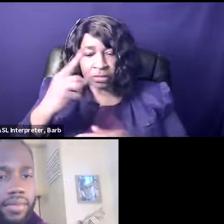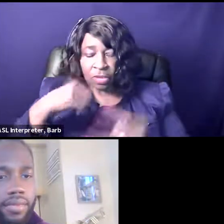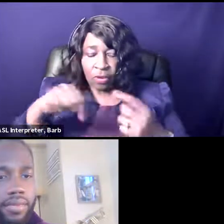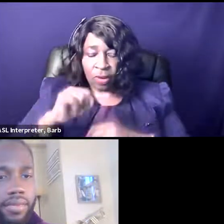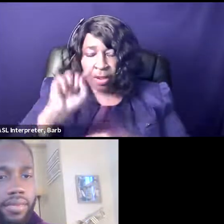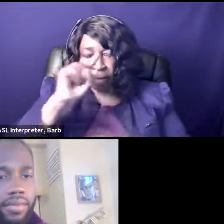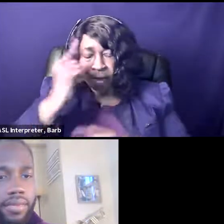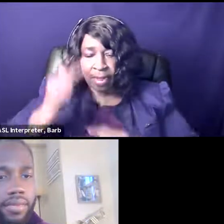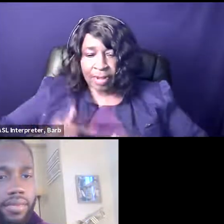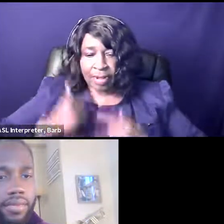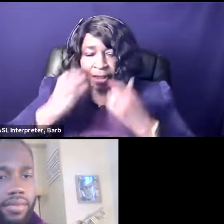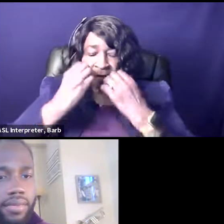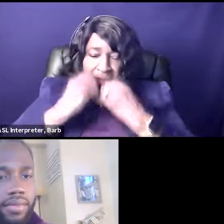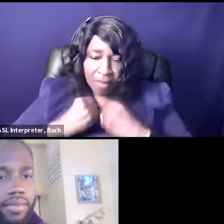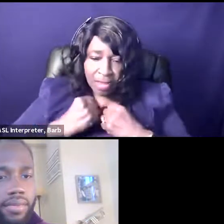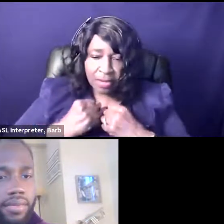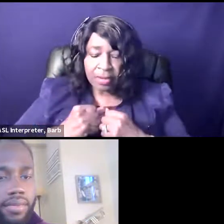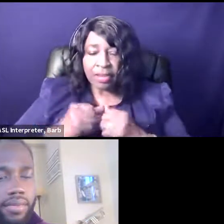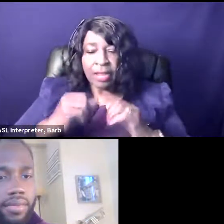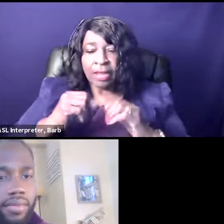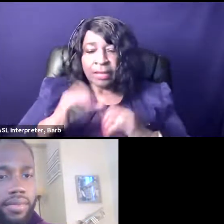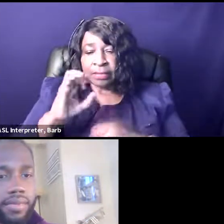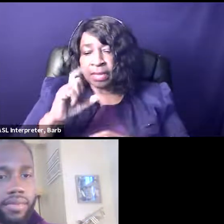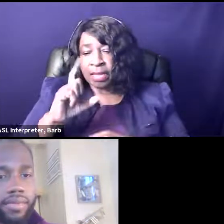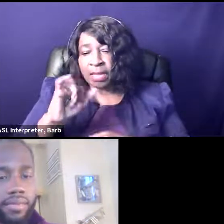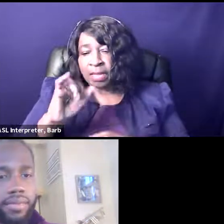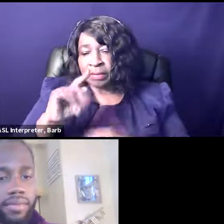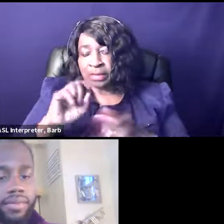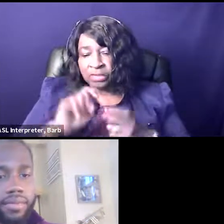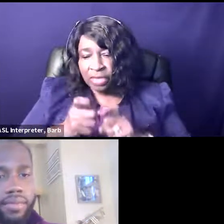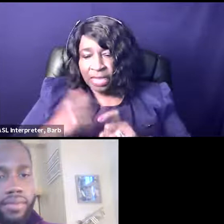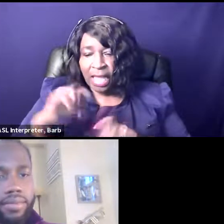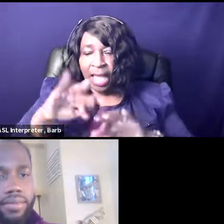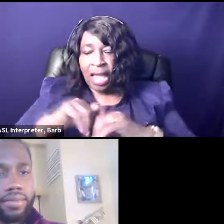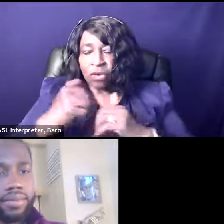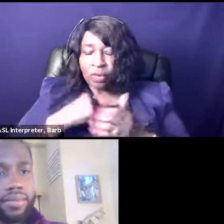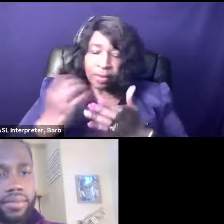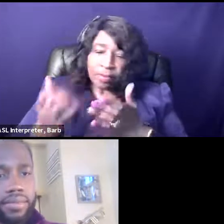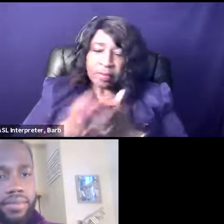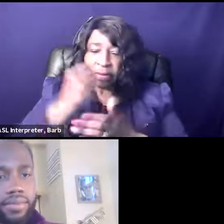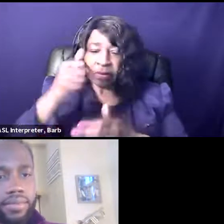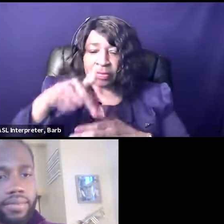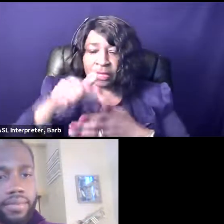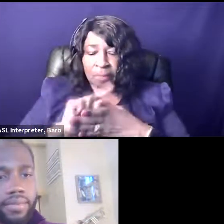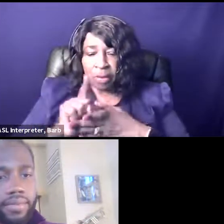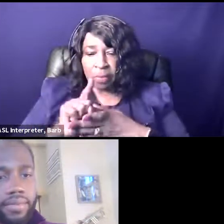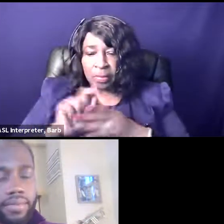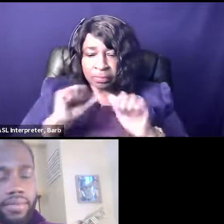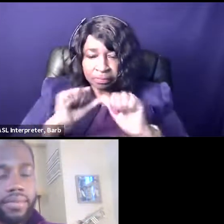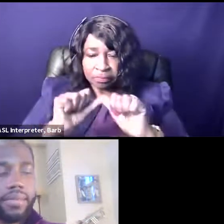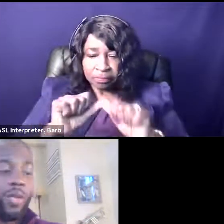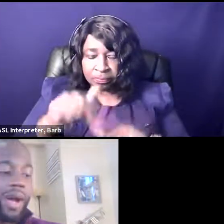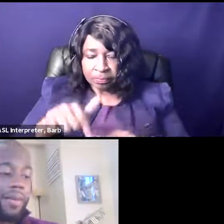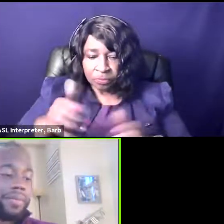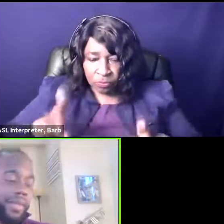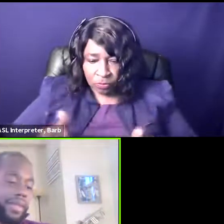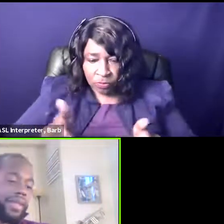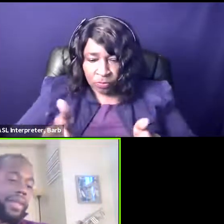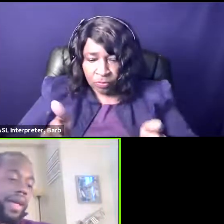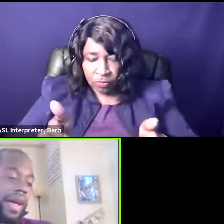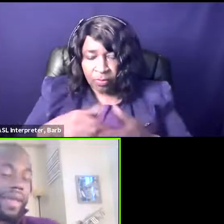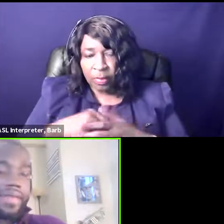and climate change. And, so how do we take advantage of this moment to, push this forward?